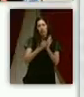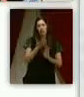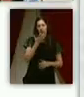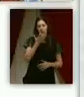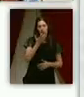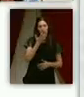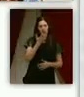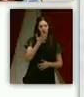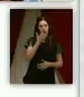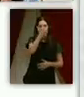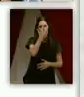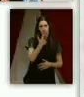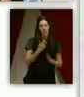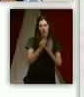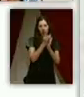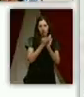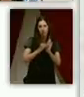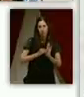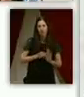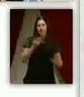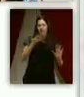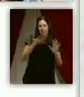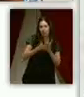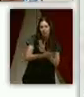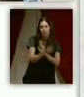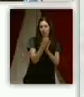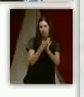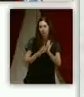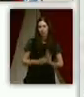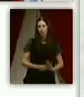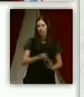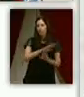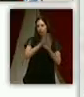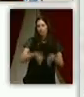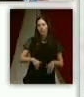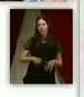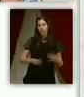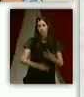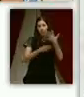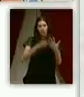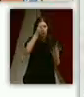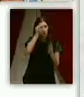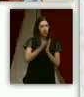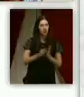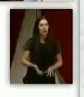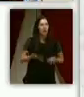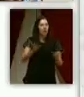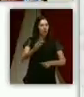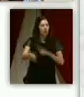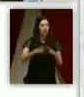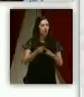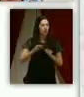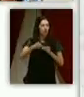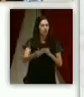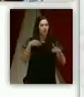it is important to include examples and explanatory images. And finally, add